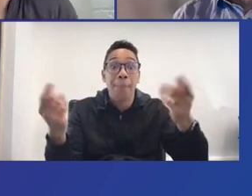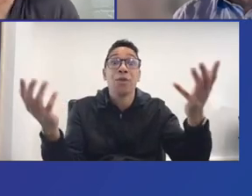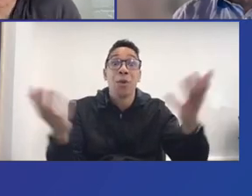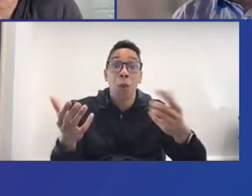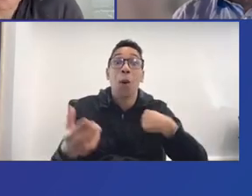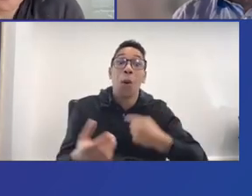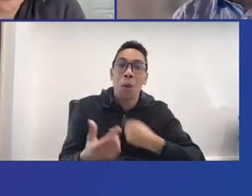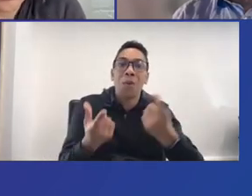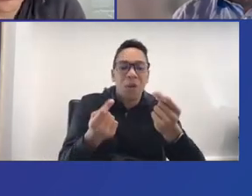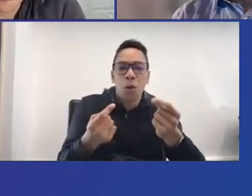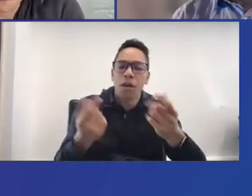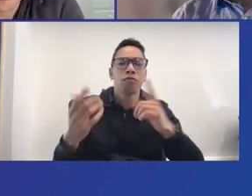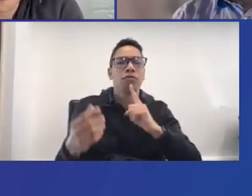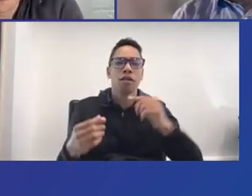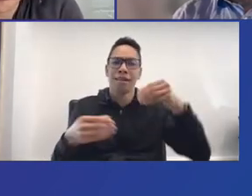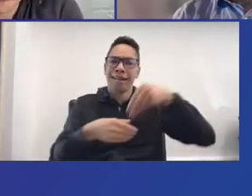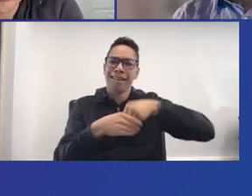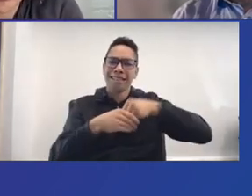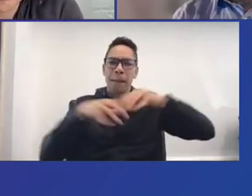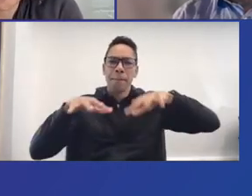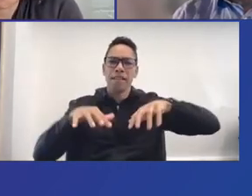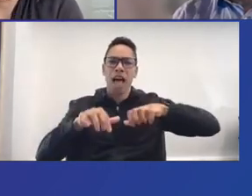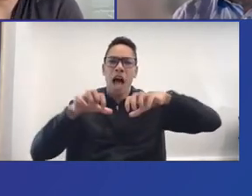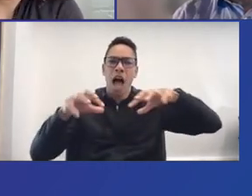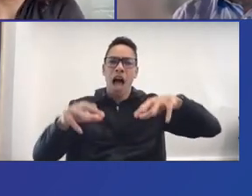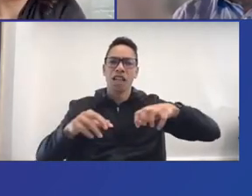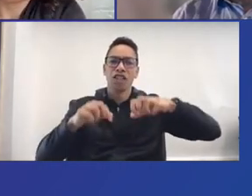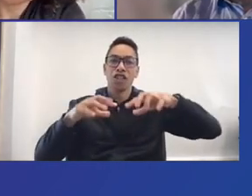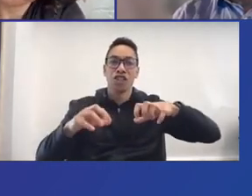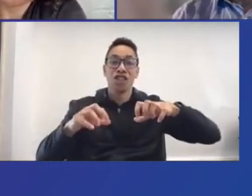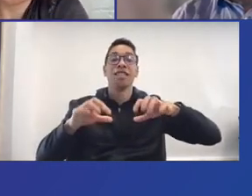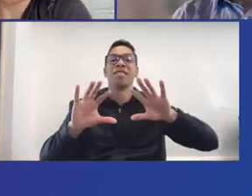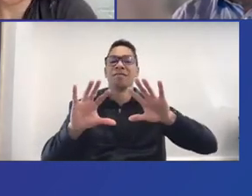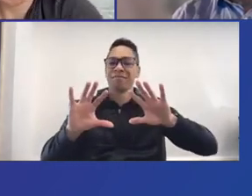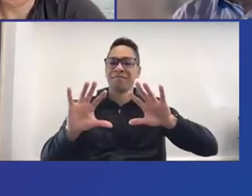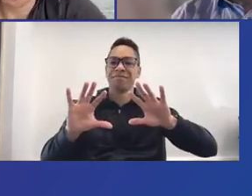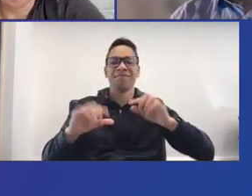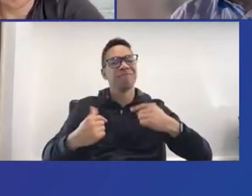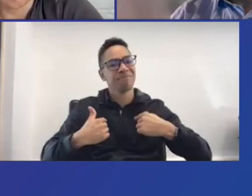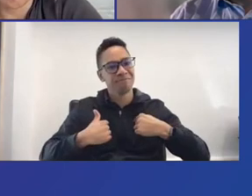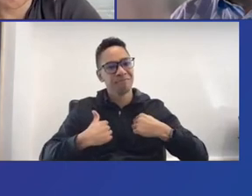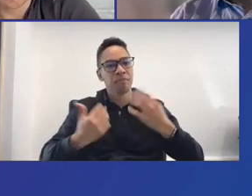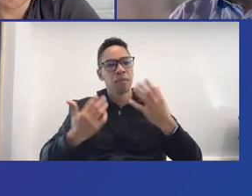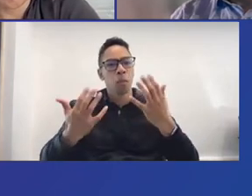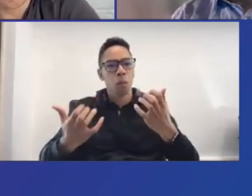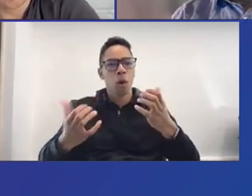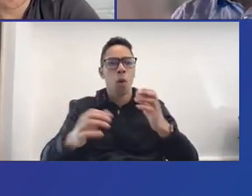really massaging. But I also want to hold